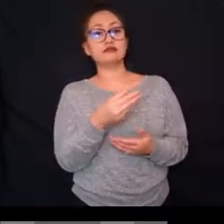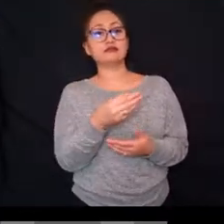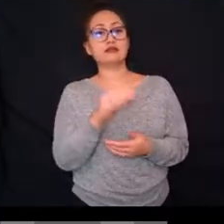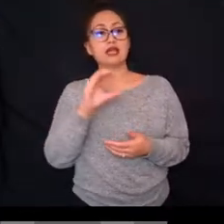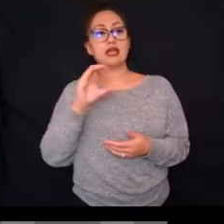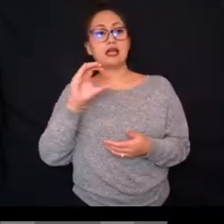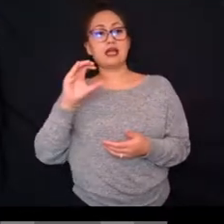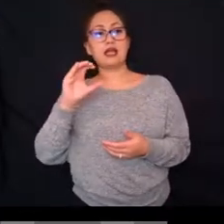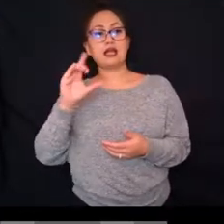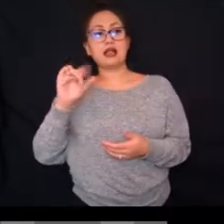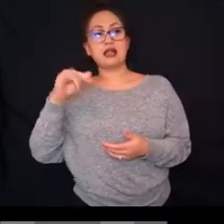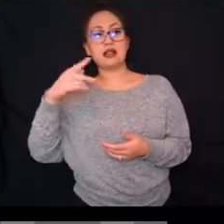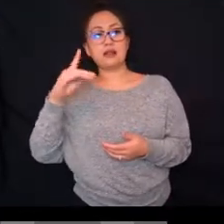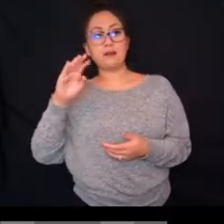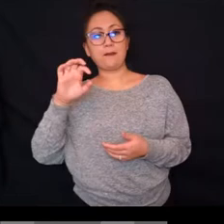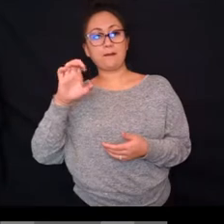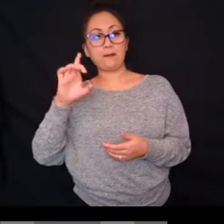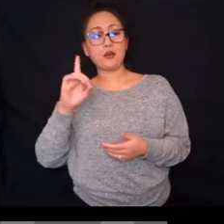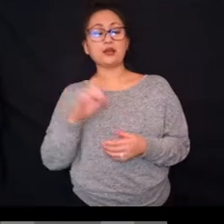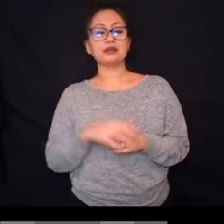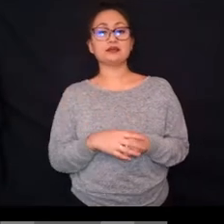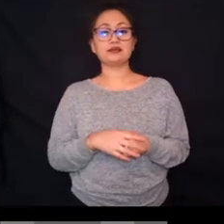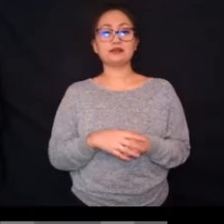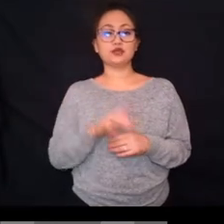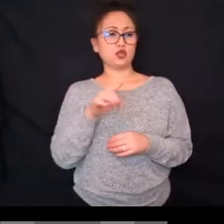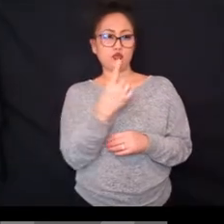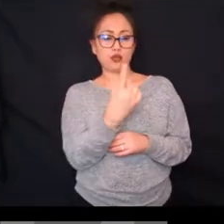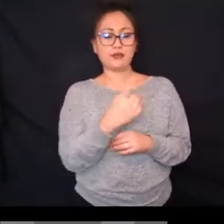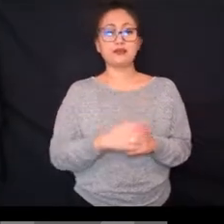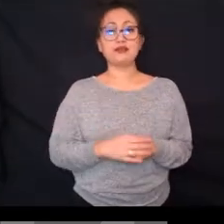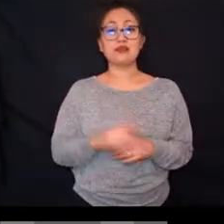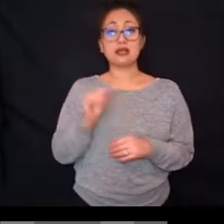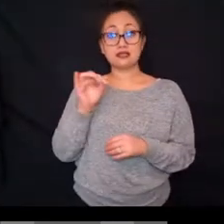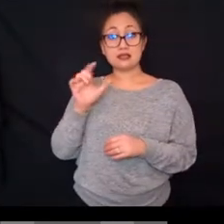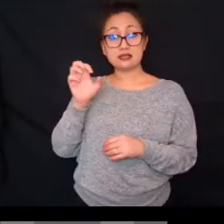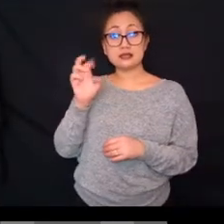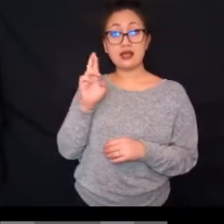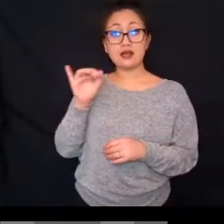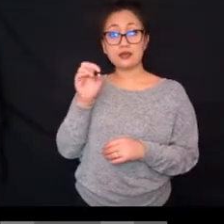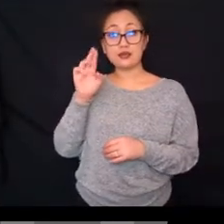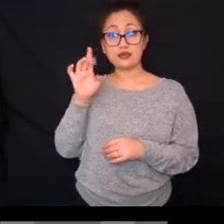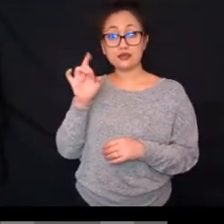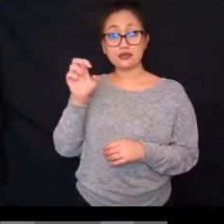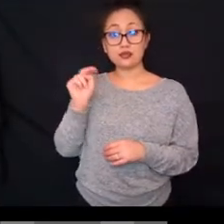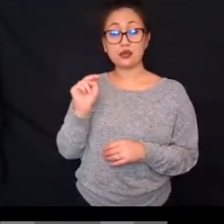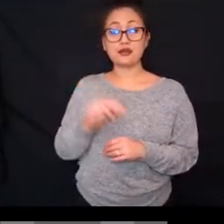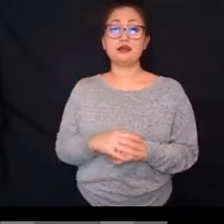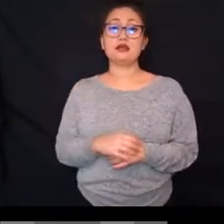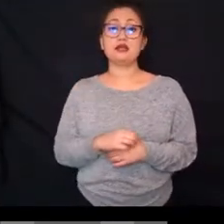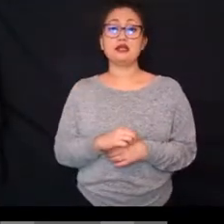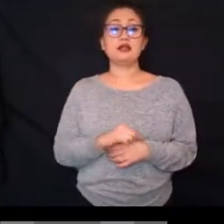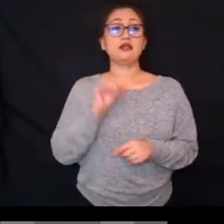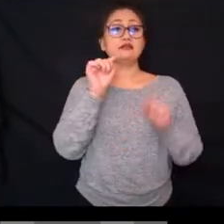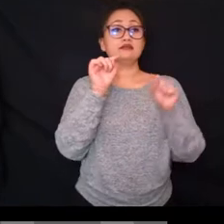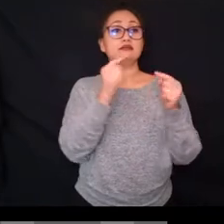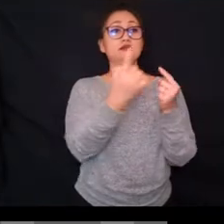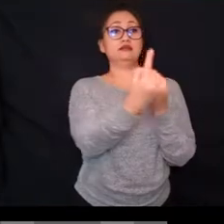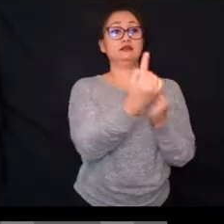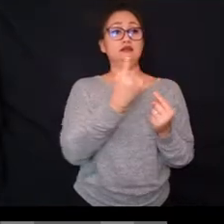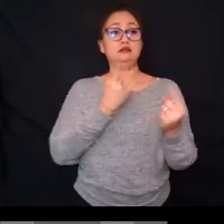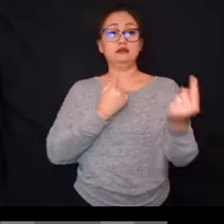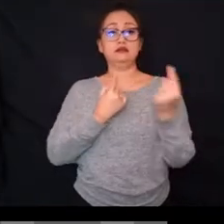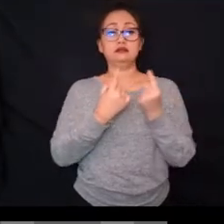And Tyler and Jordan, just one. They're all the same. Hayes and Joseph, she's got them for you.